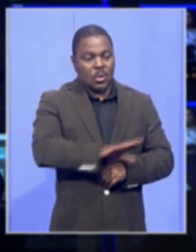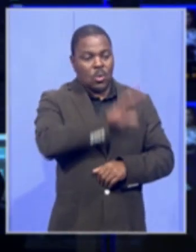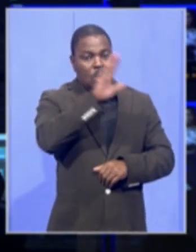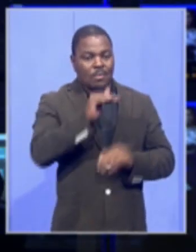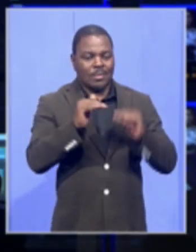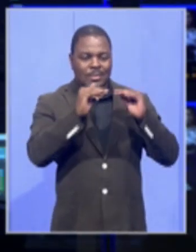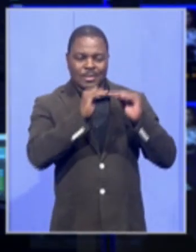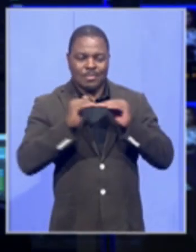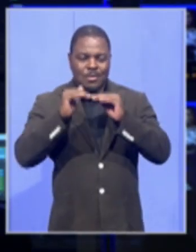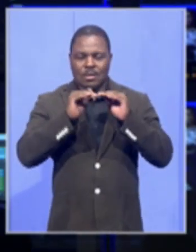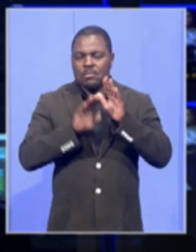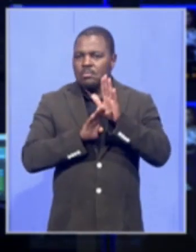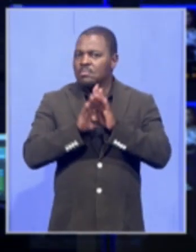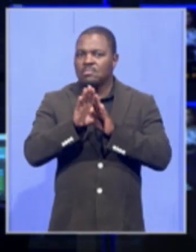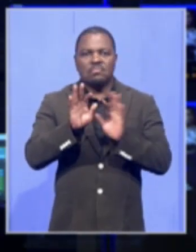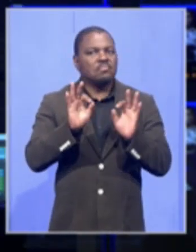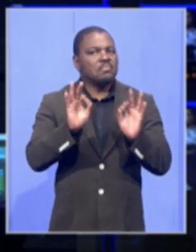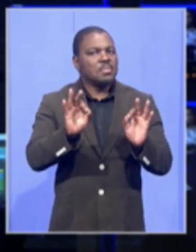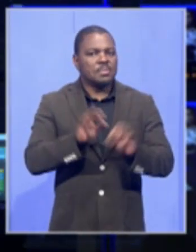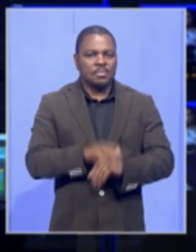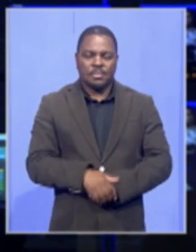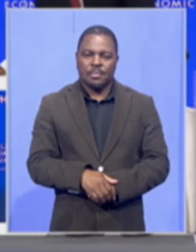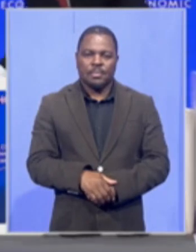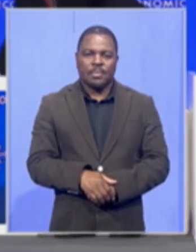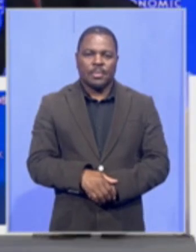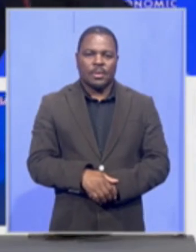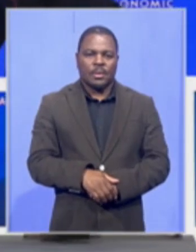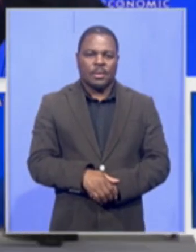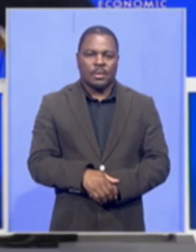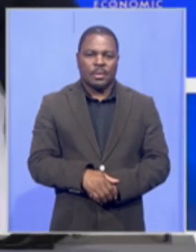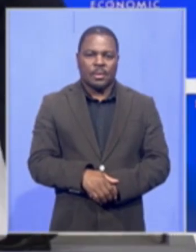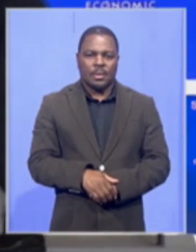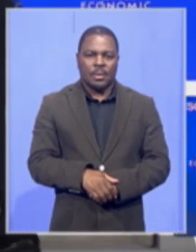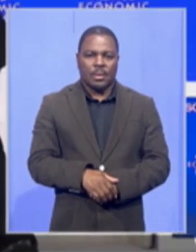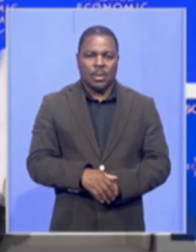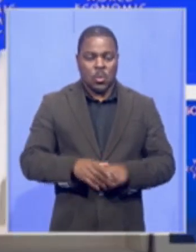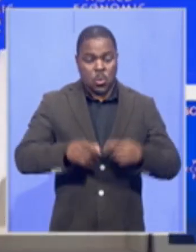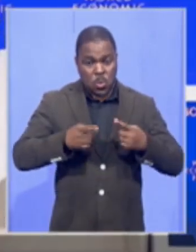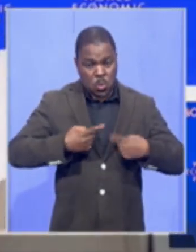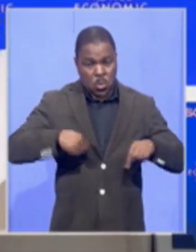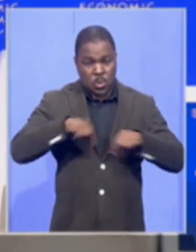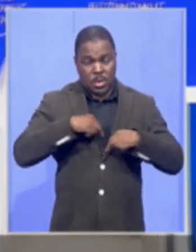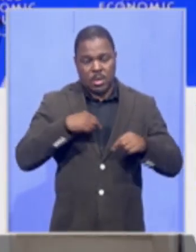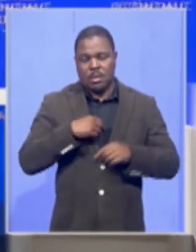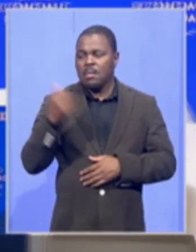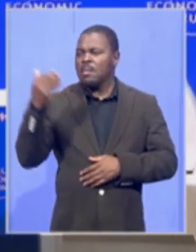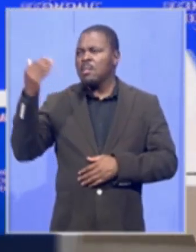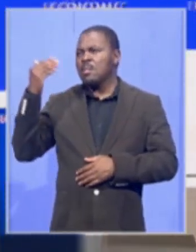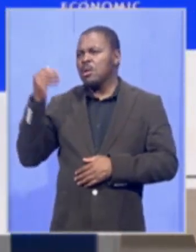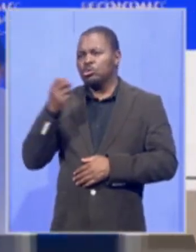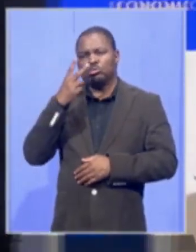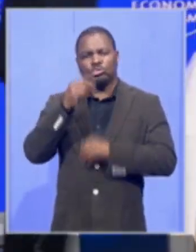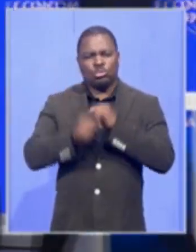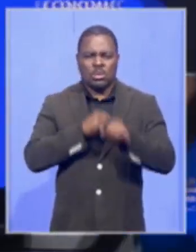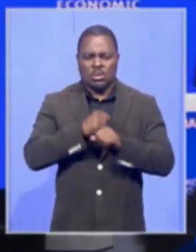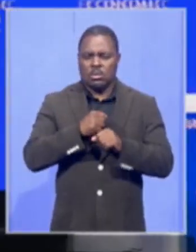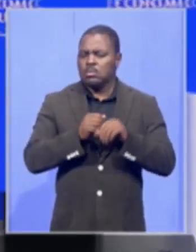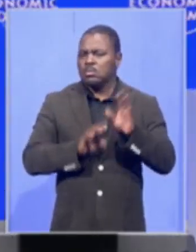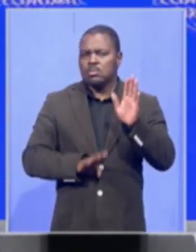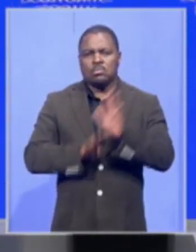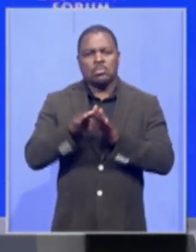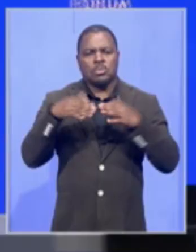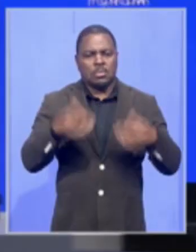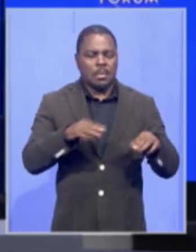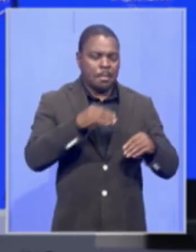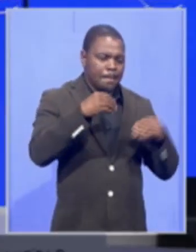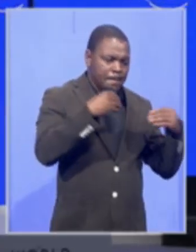e hodile. I think we've made tremendous progress in the last 2 years or so. The business-government partnership